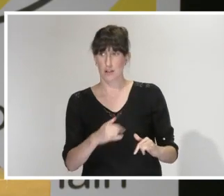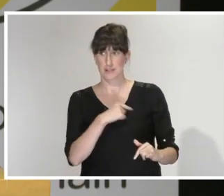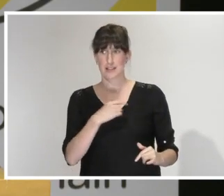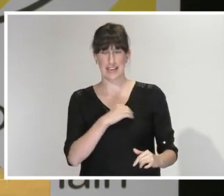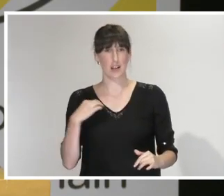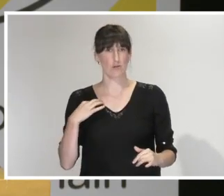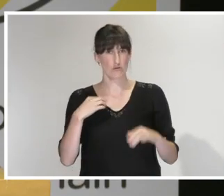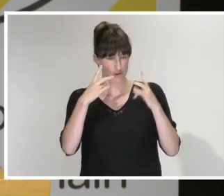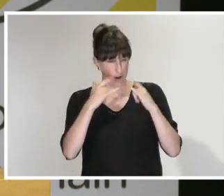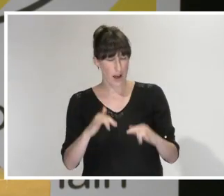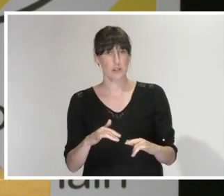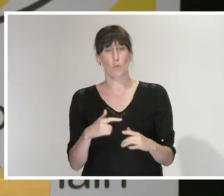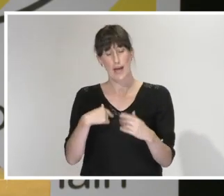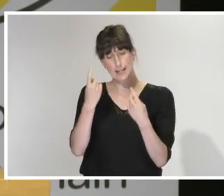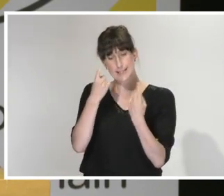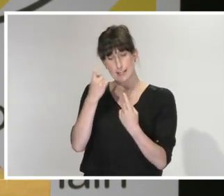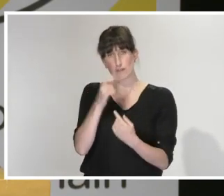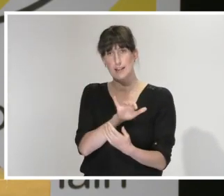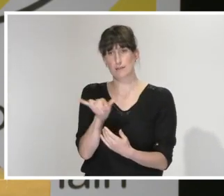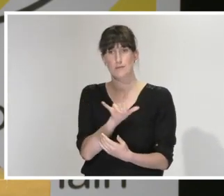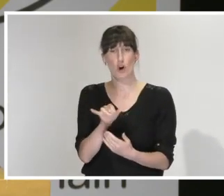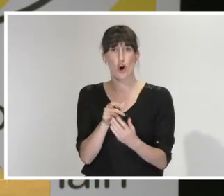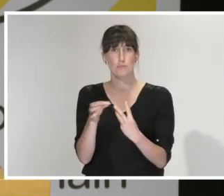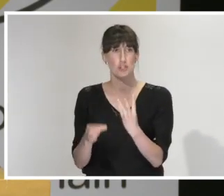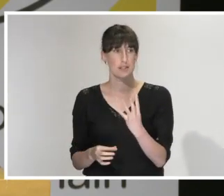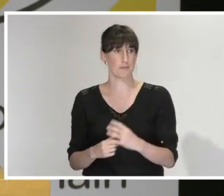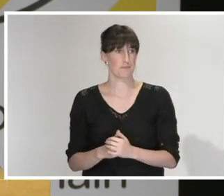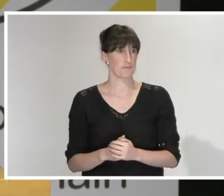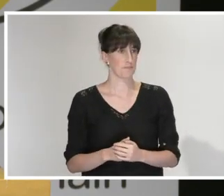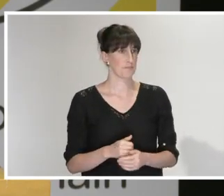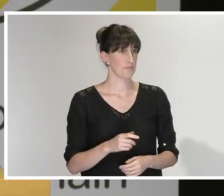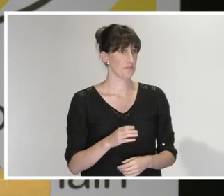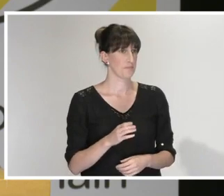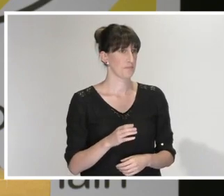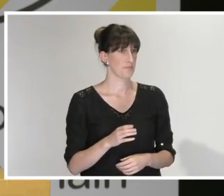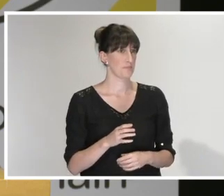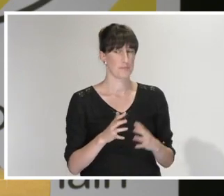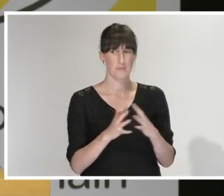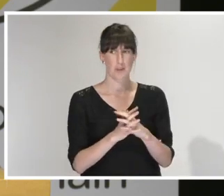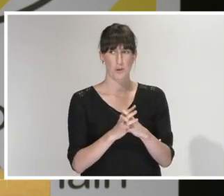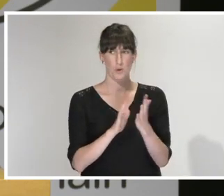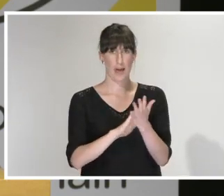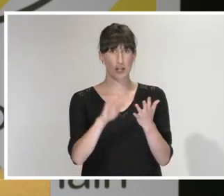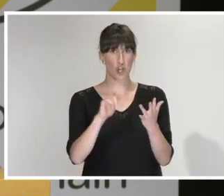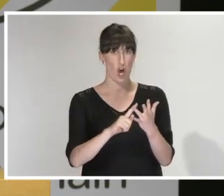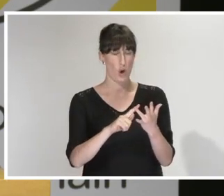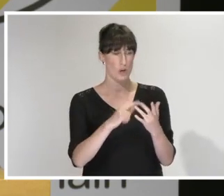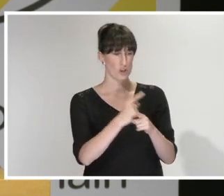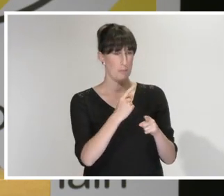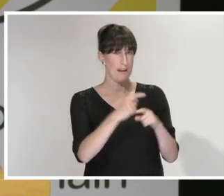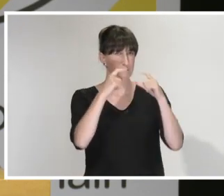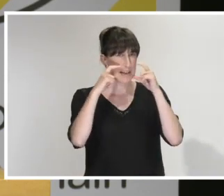and the kind of divide on face masks, is it fair to say that New Zealand's basically just taken the WHO's side on that debate? On face masks? On face masks. No, I